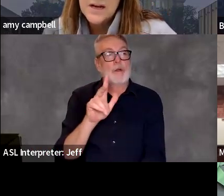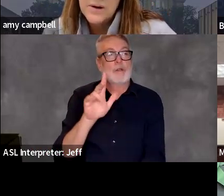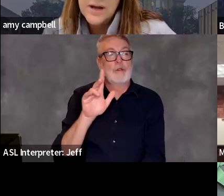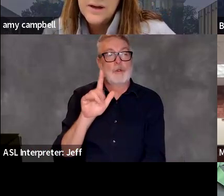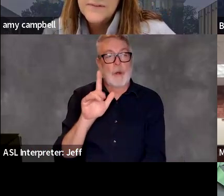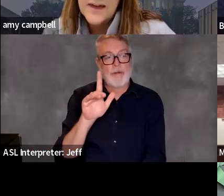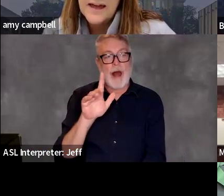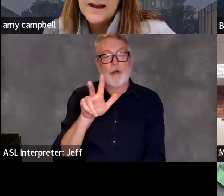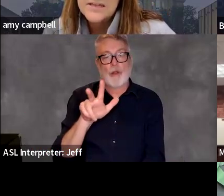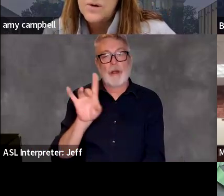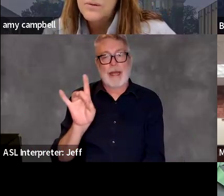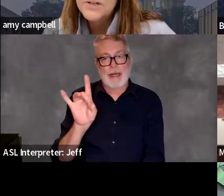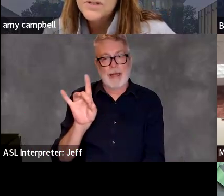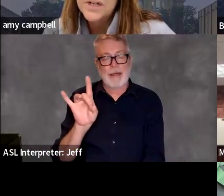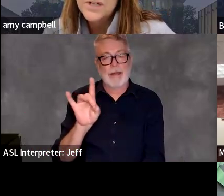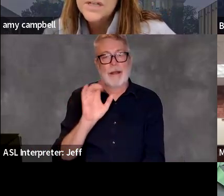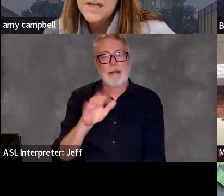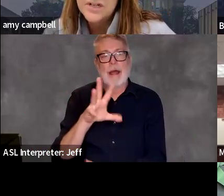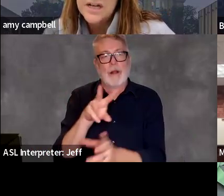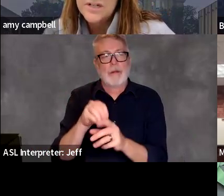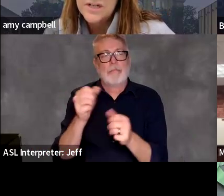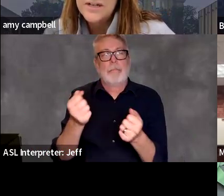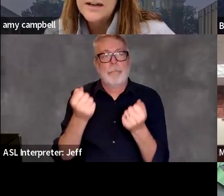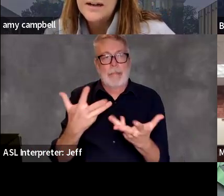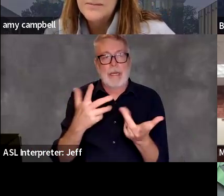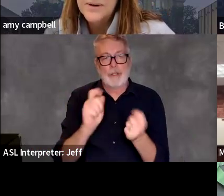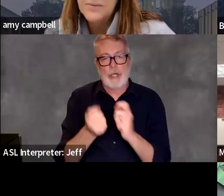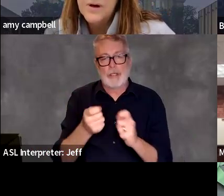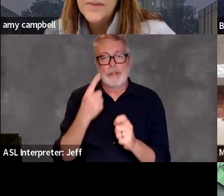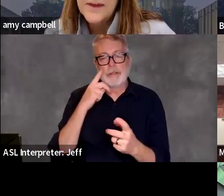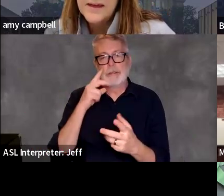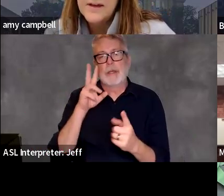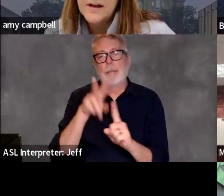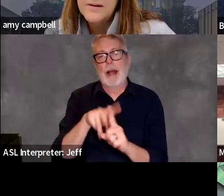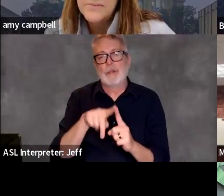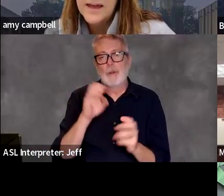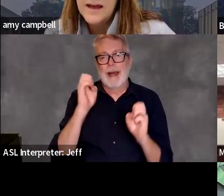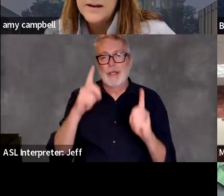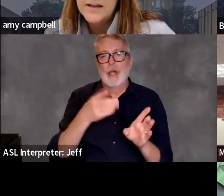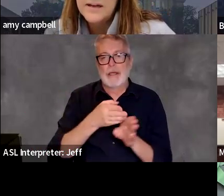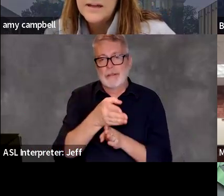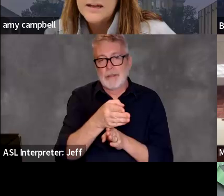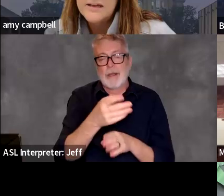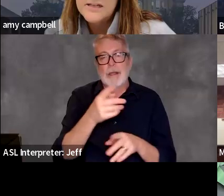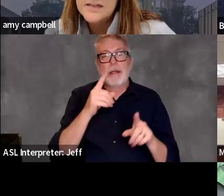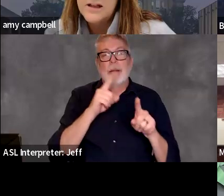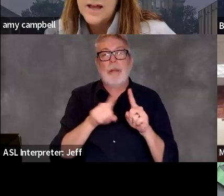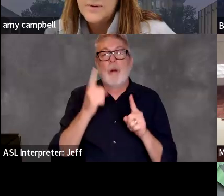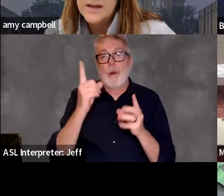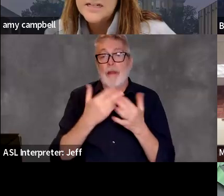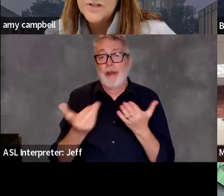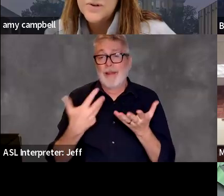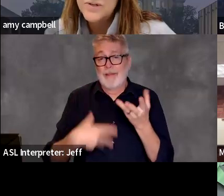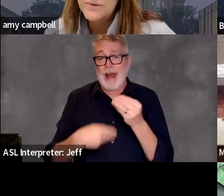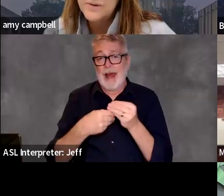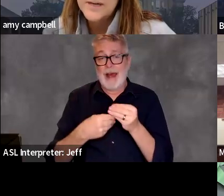wanted to make note of that. Has a whole bunch of changes to education, but one thing they added is